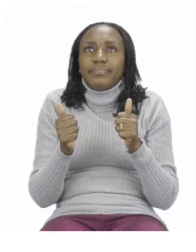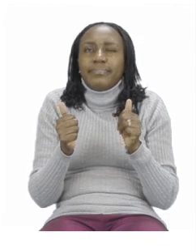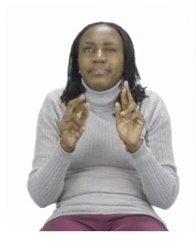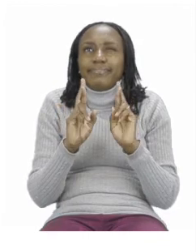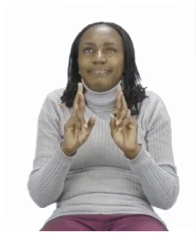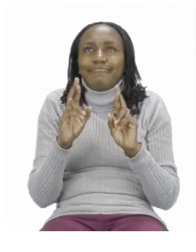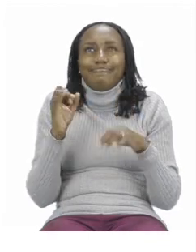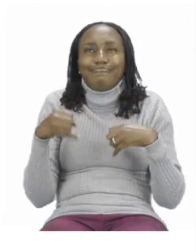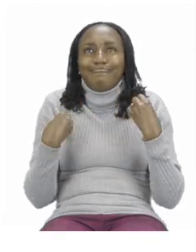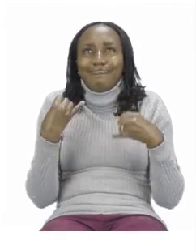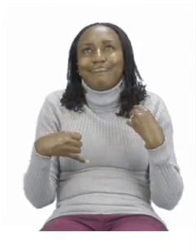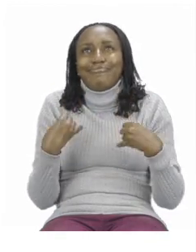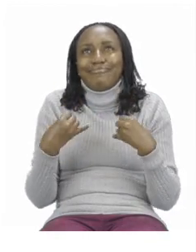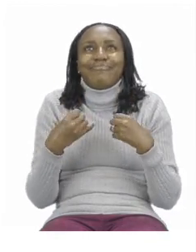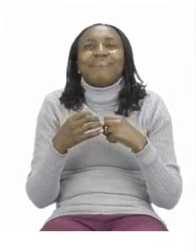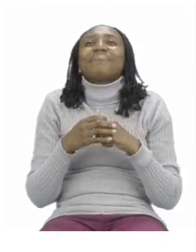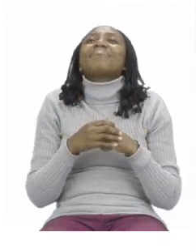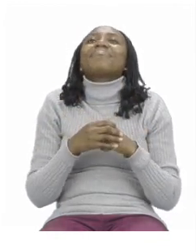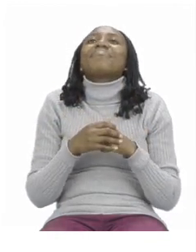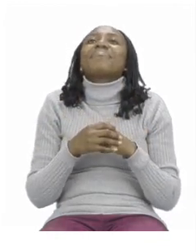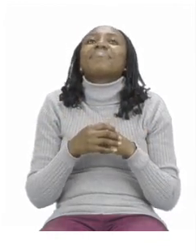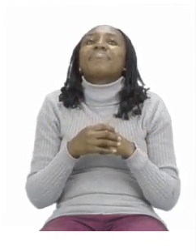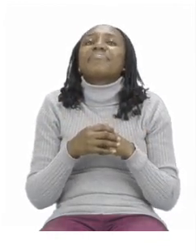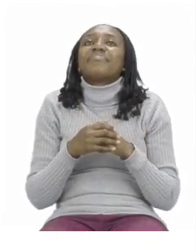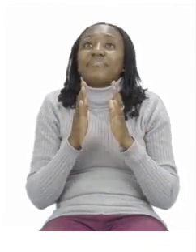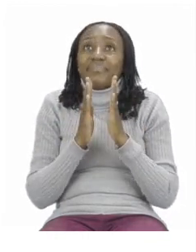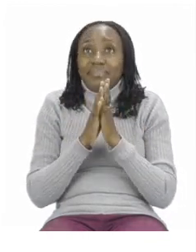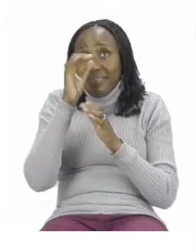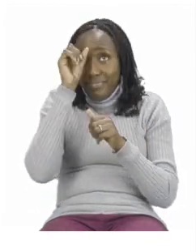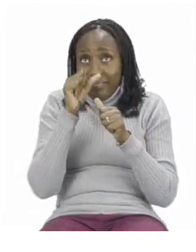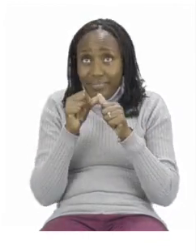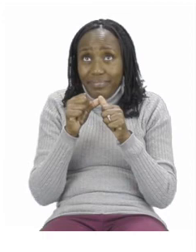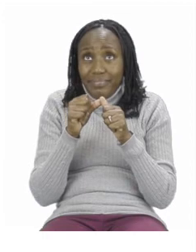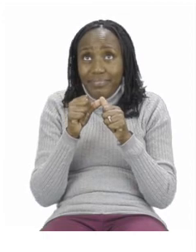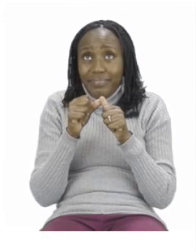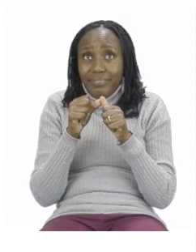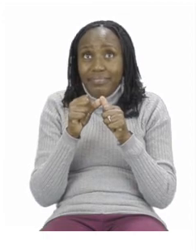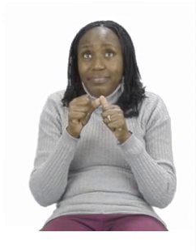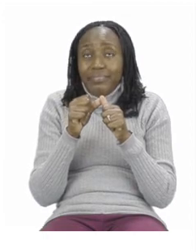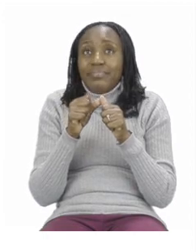lots and lots of fun coloring this picture. Remember everyone, you still have to